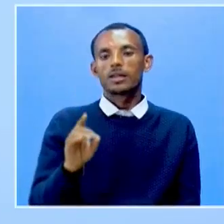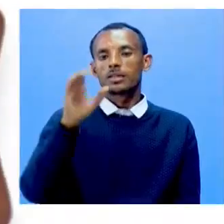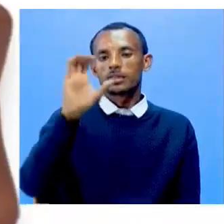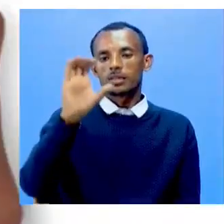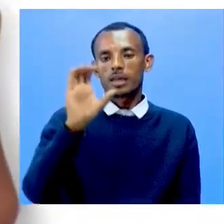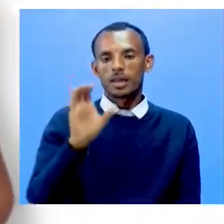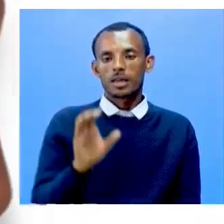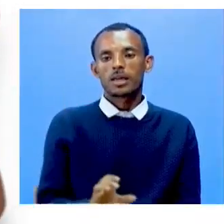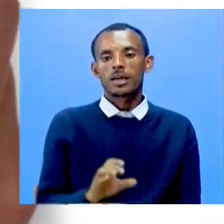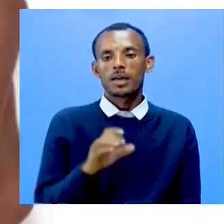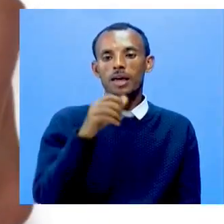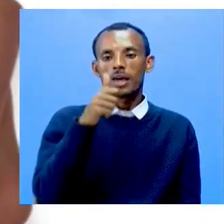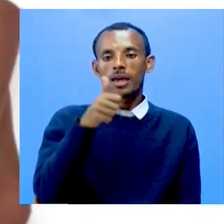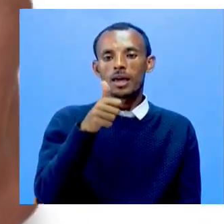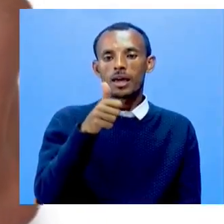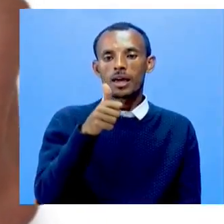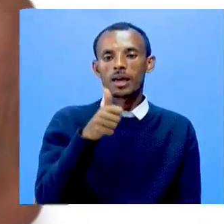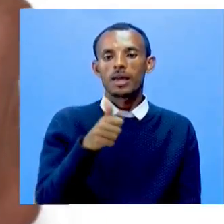triangle